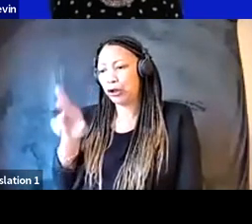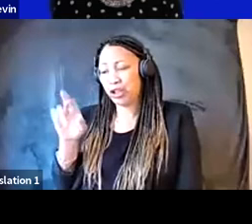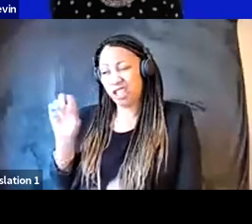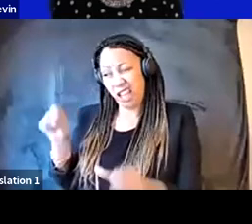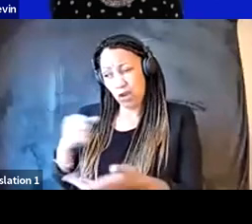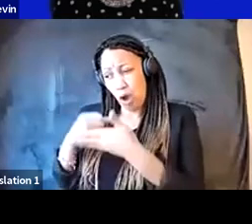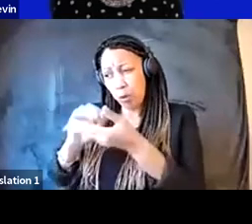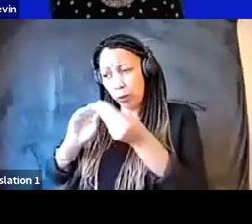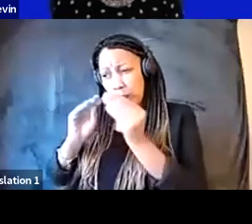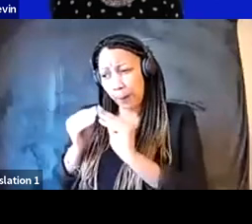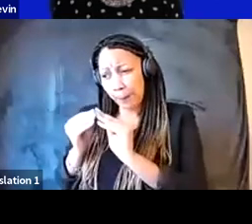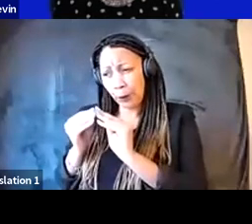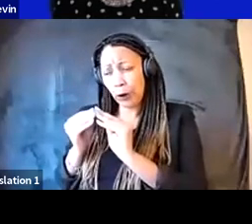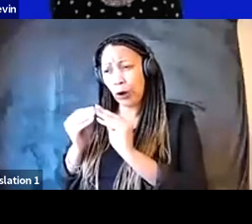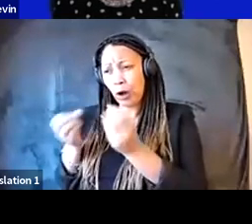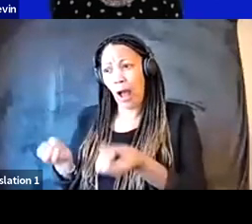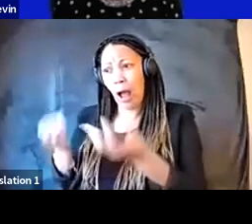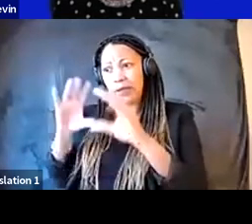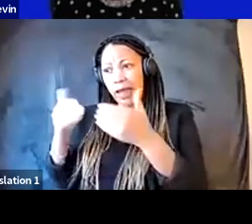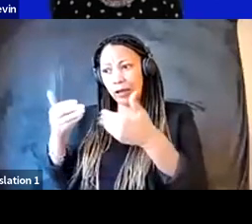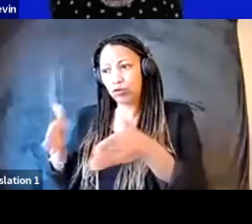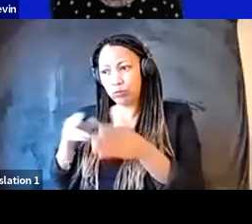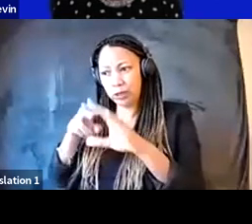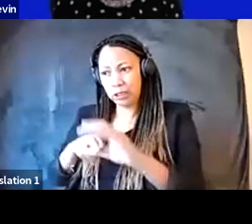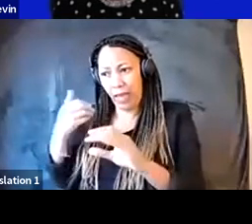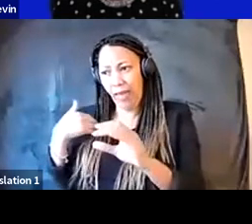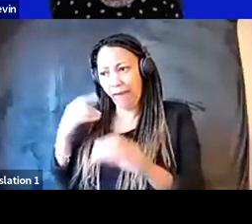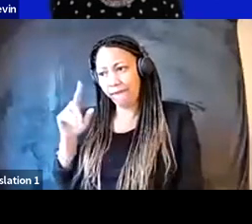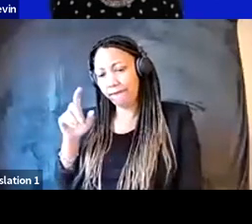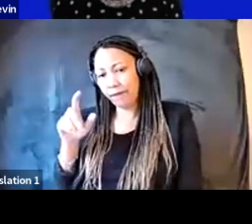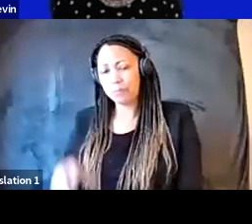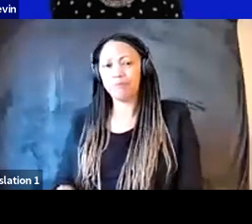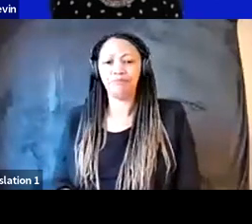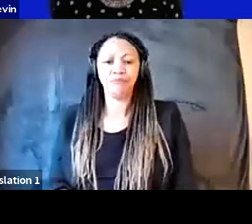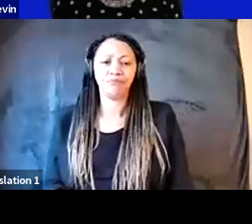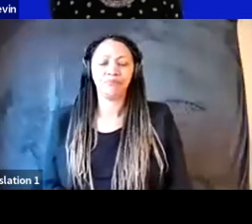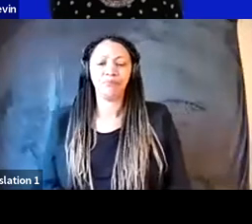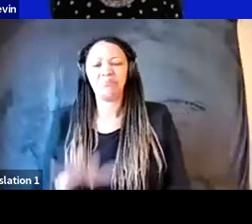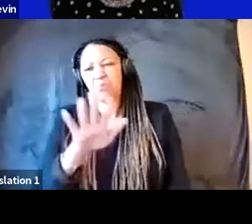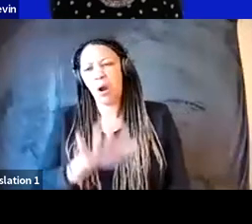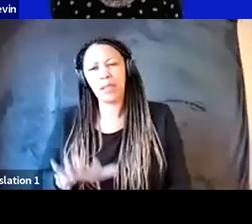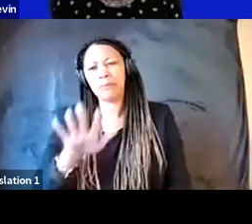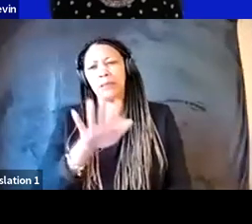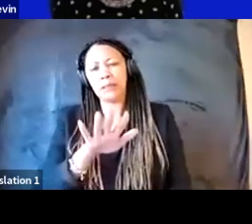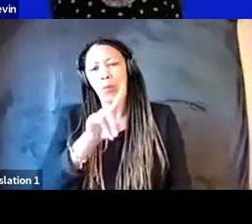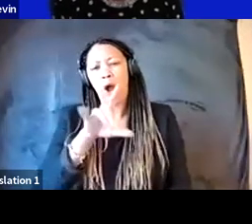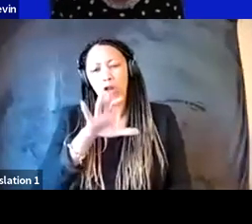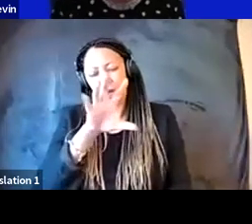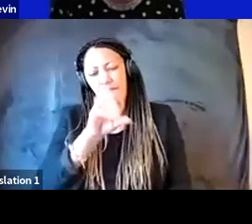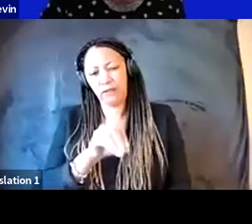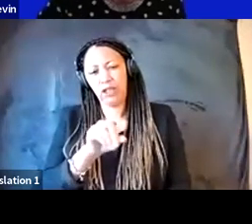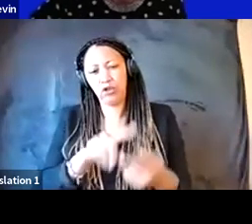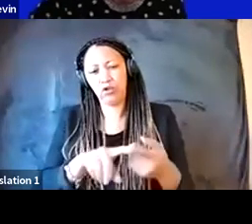with the number of classroom seats, please? We're looking at approximately 150 to